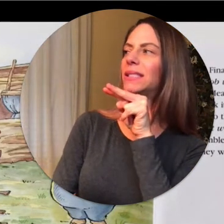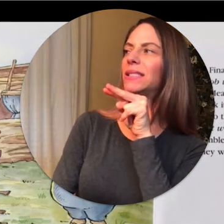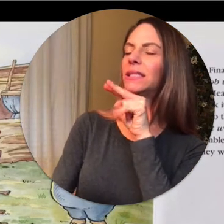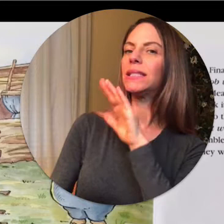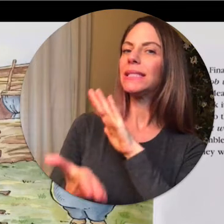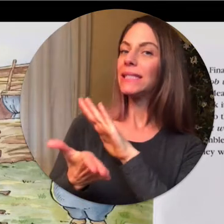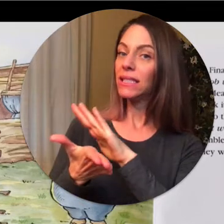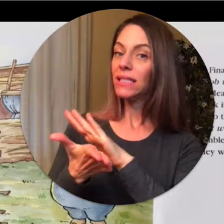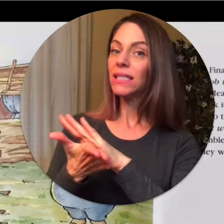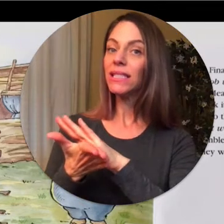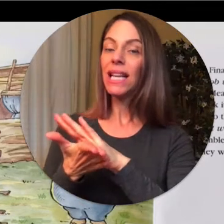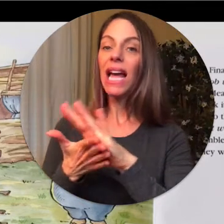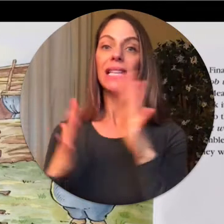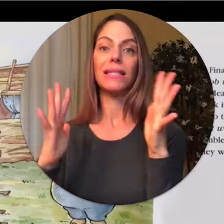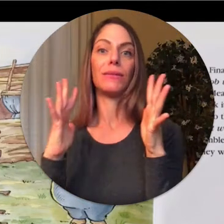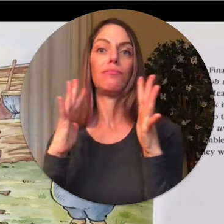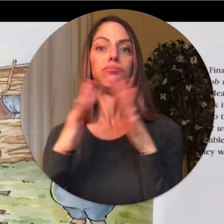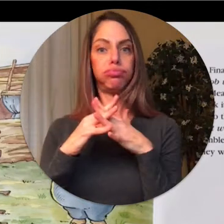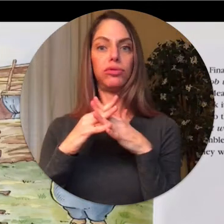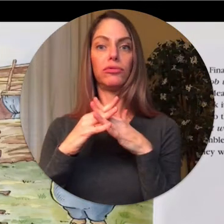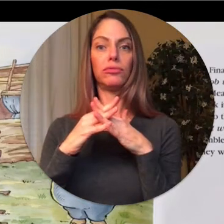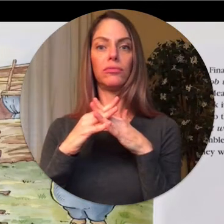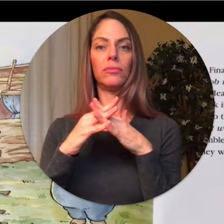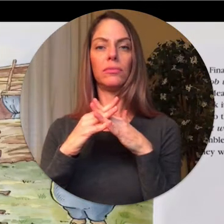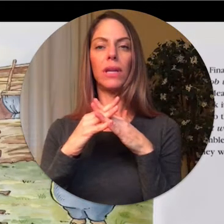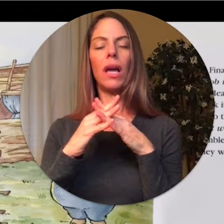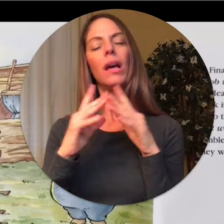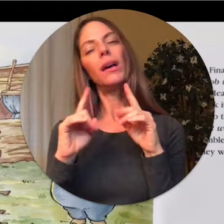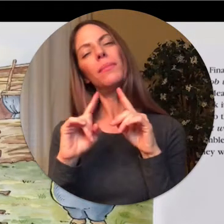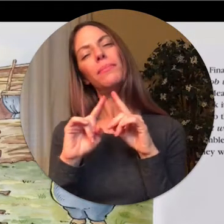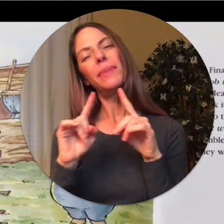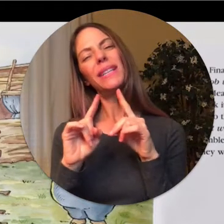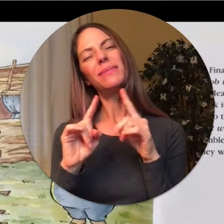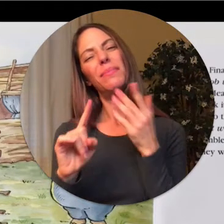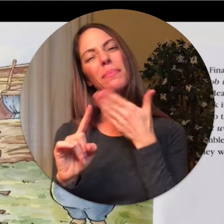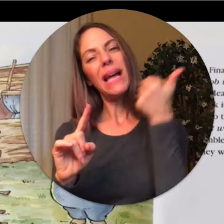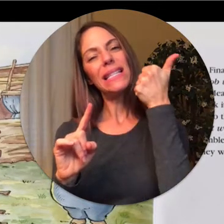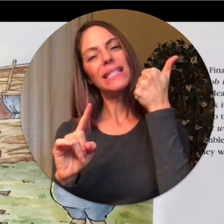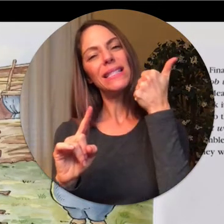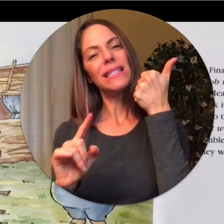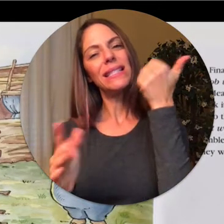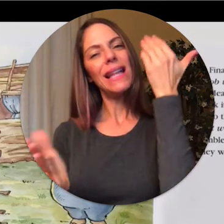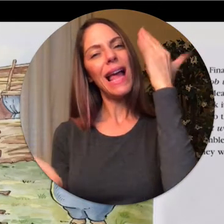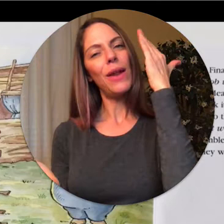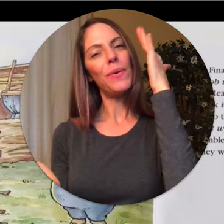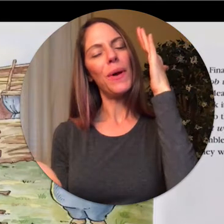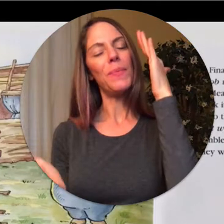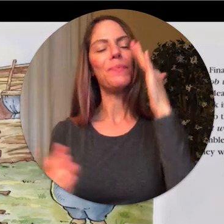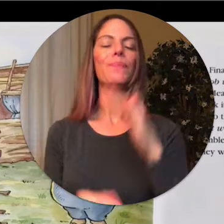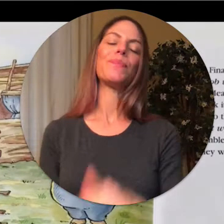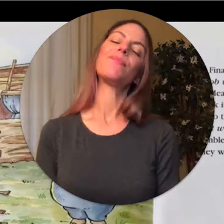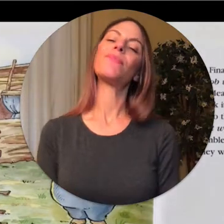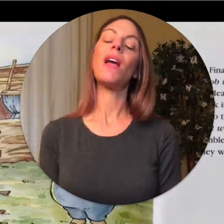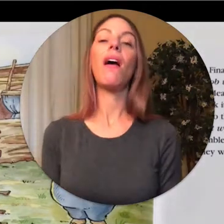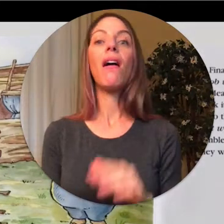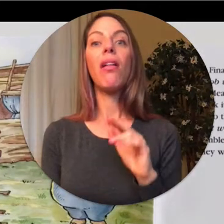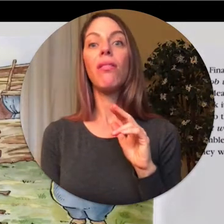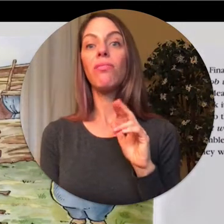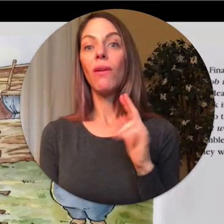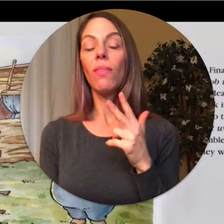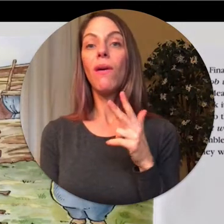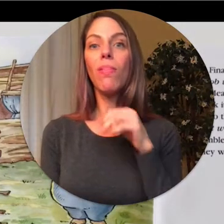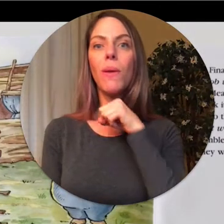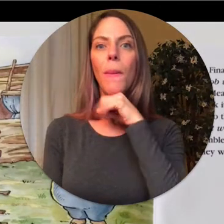everywhere. "What can I find that will be better than sticks?" he wondered. He came across a tumble-down